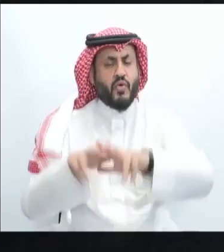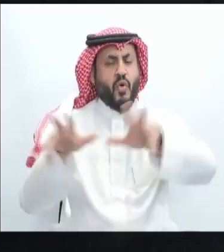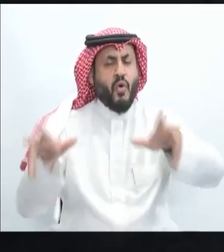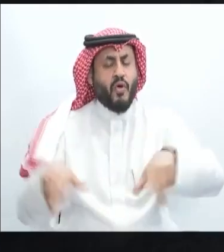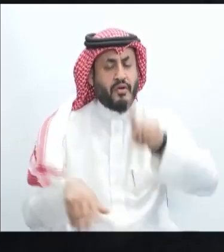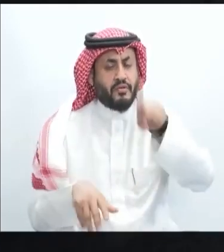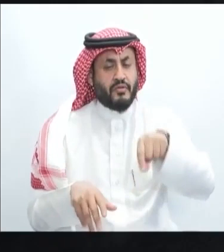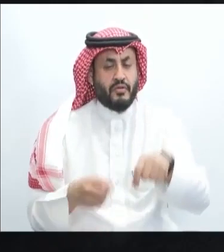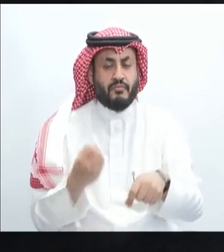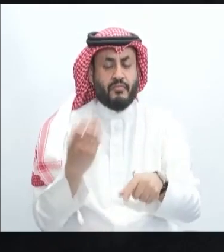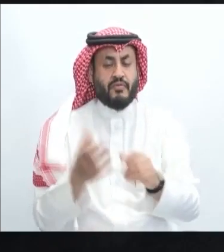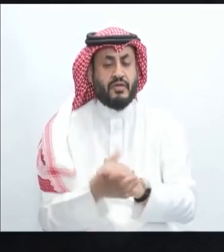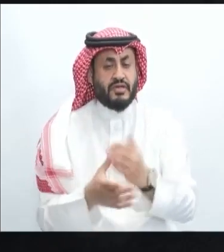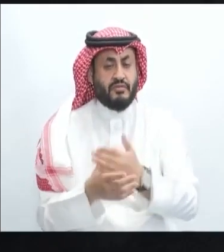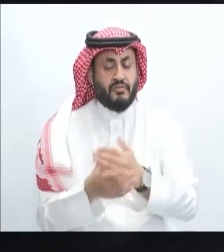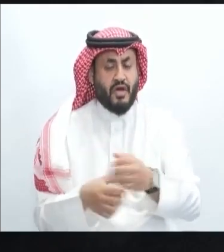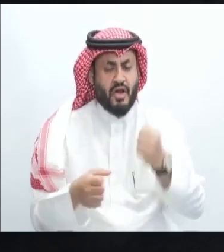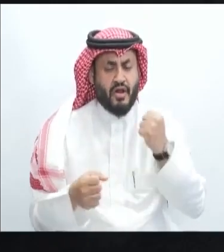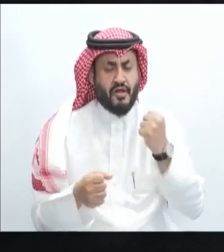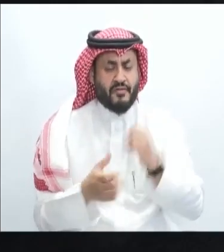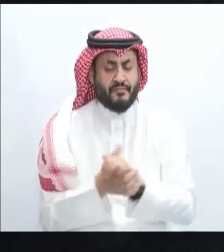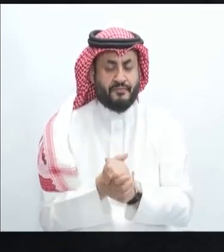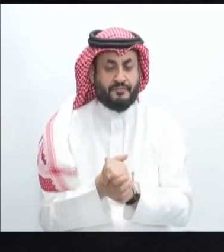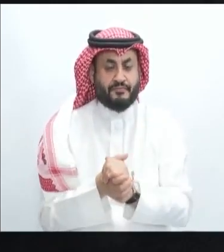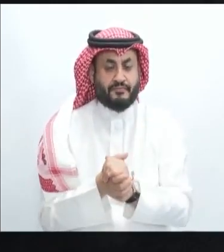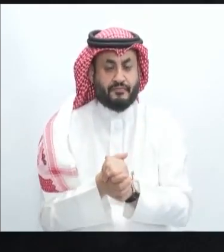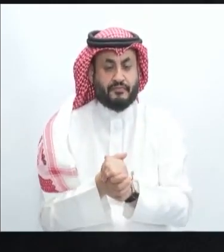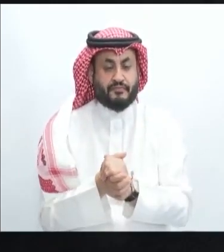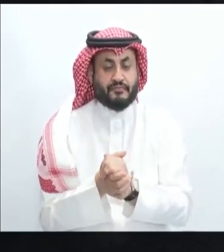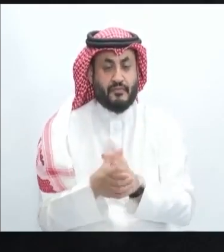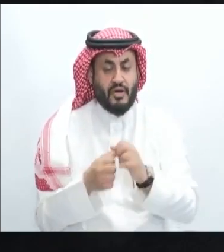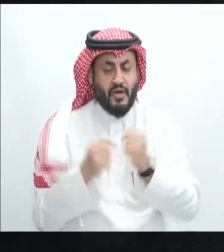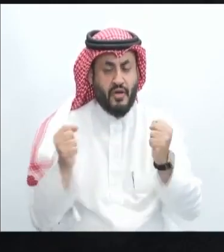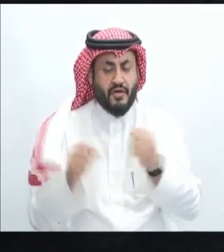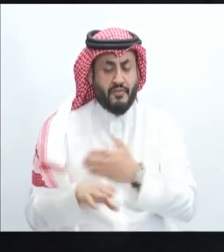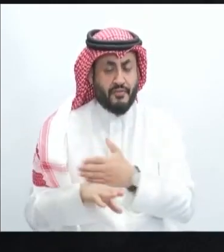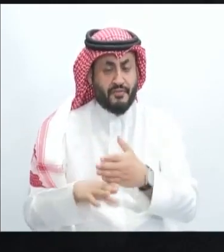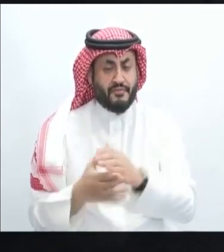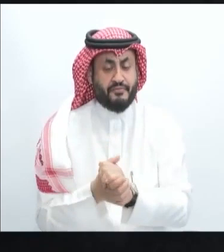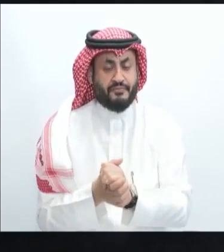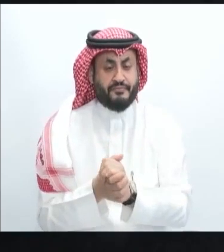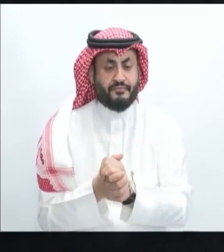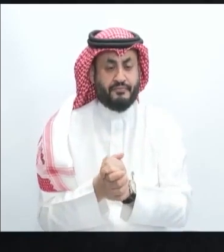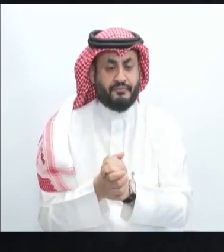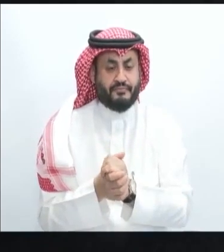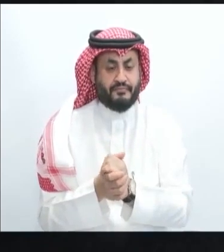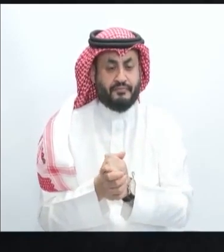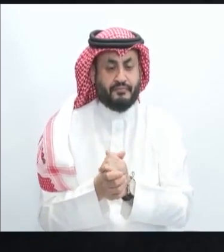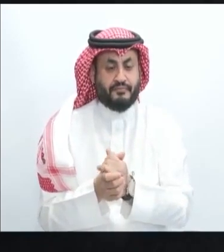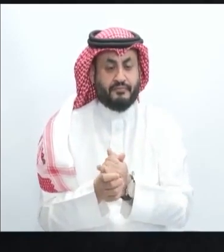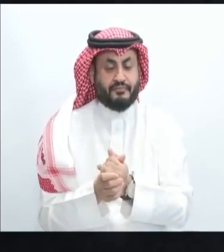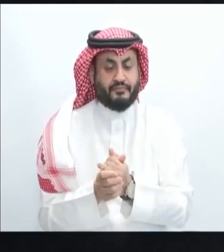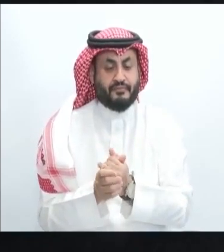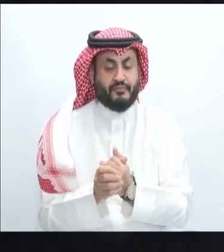good because you are active, you are you're getting up early, and you had a good food or a good